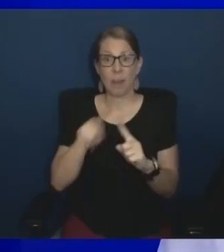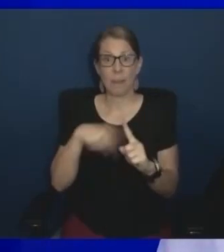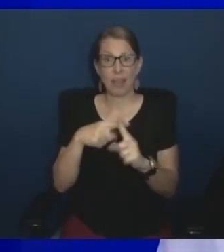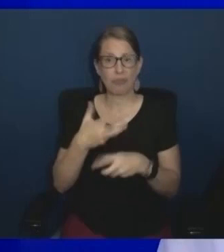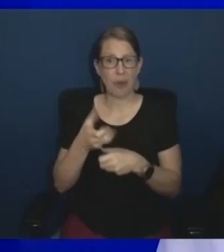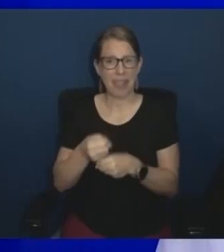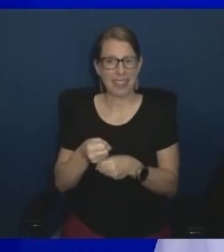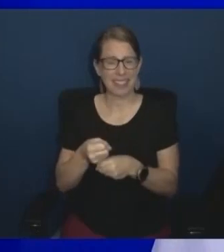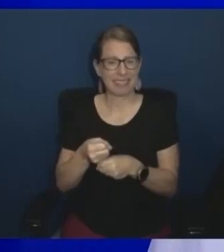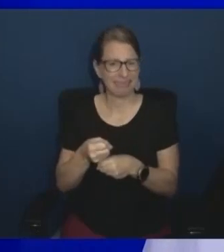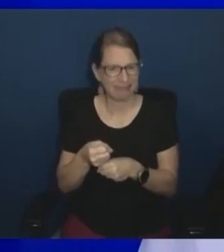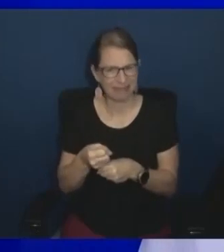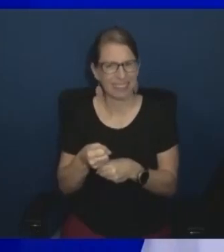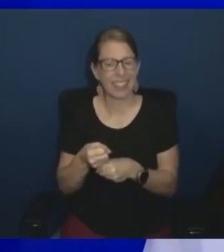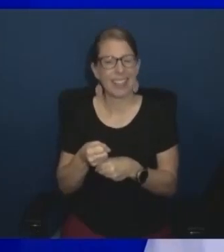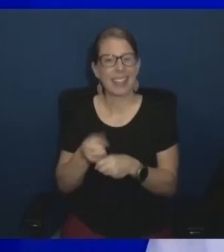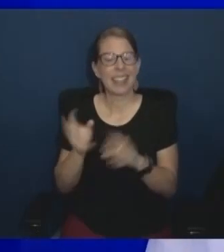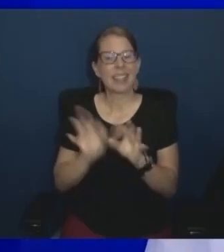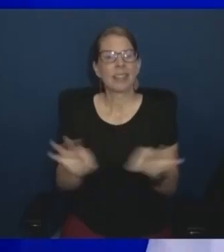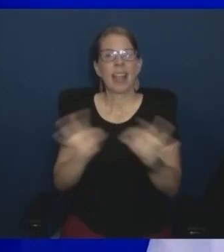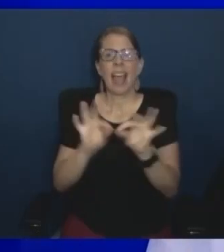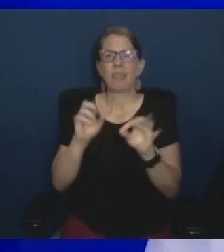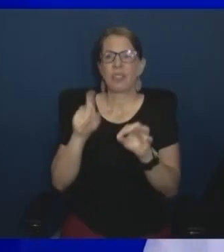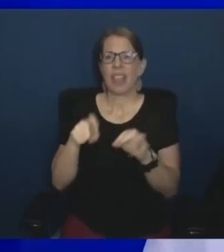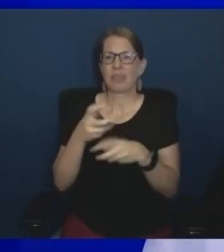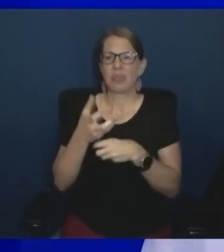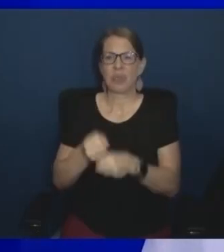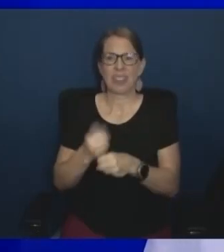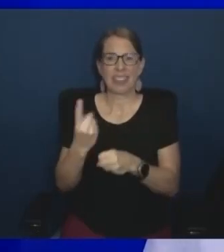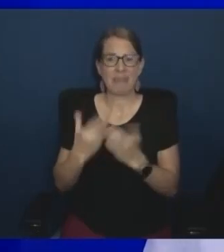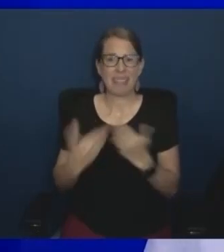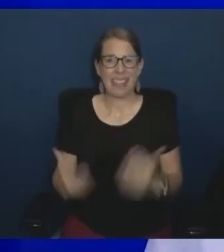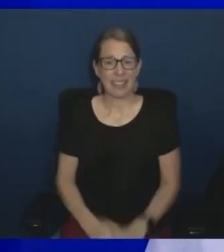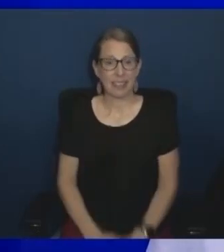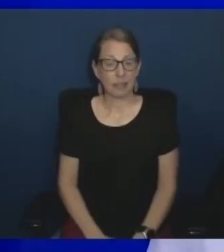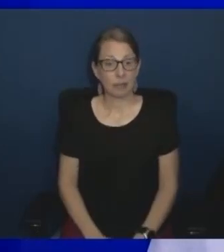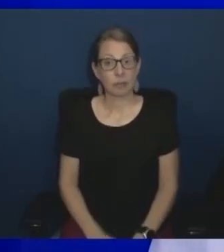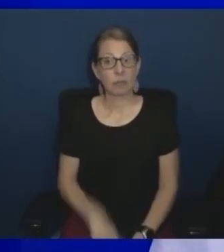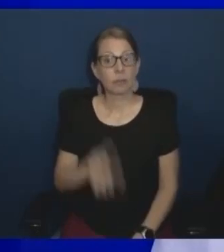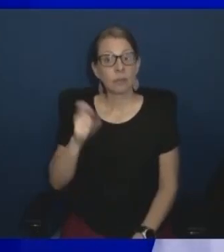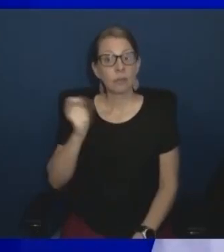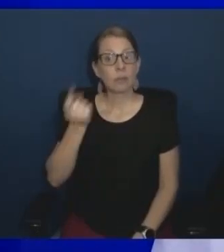important. You know, you have to trust something. You know, you have to understand, and I guess